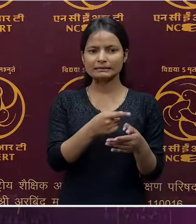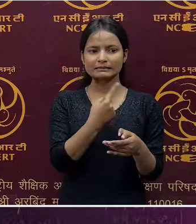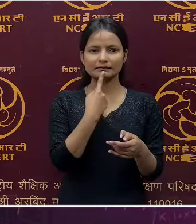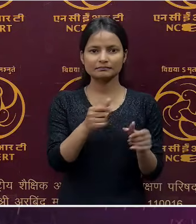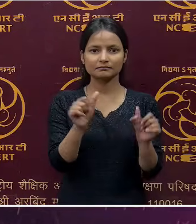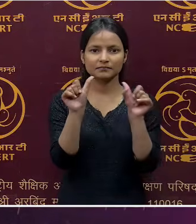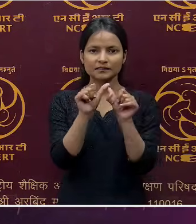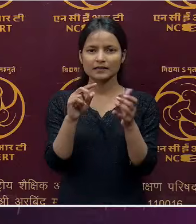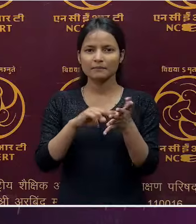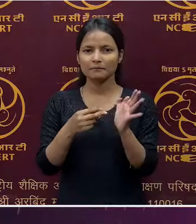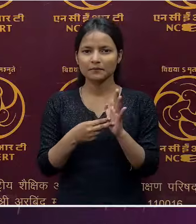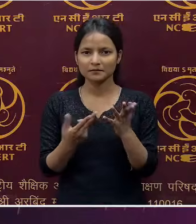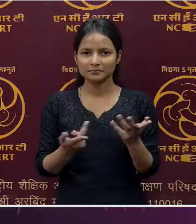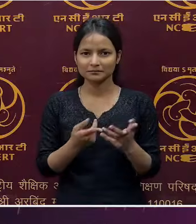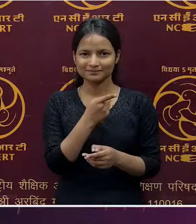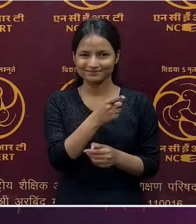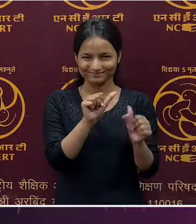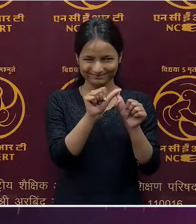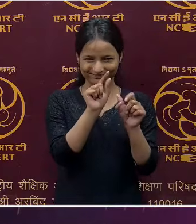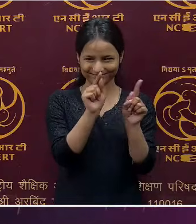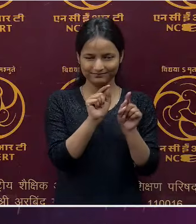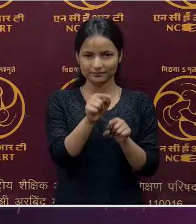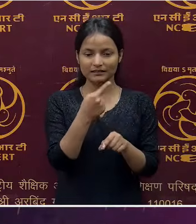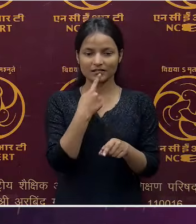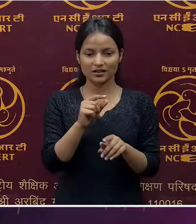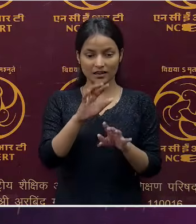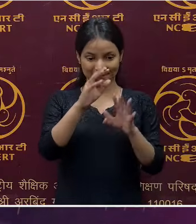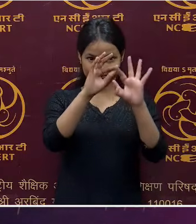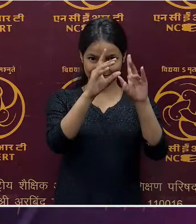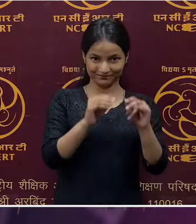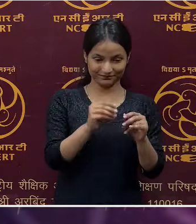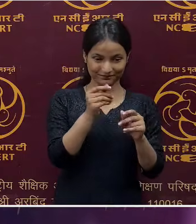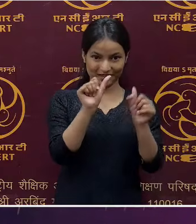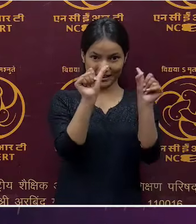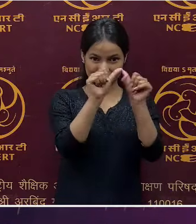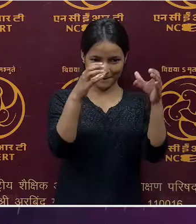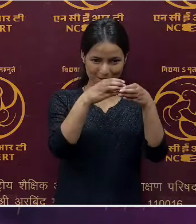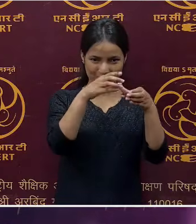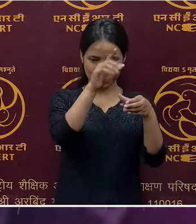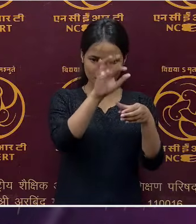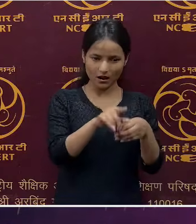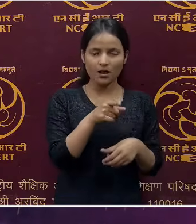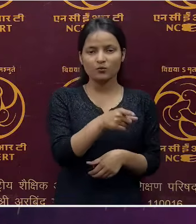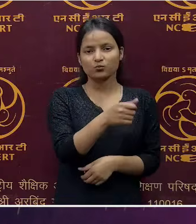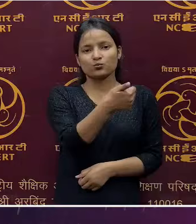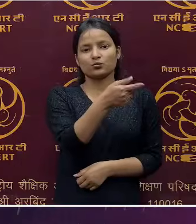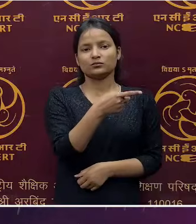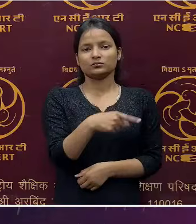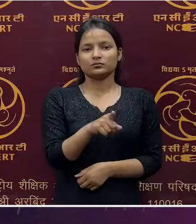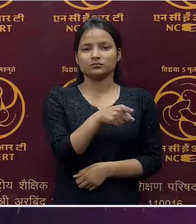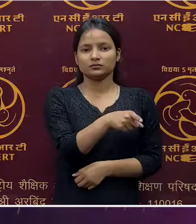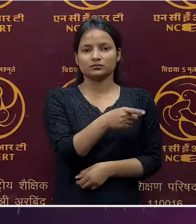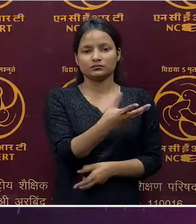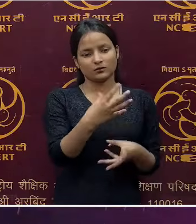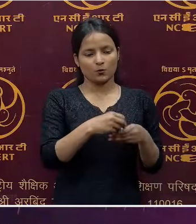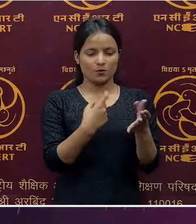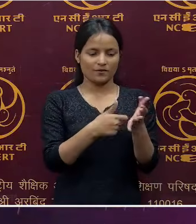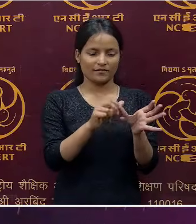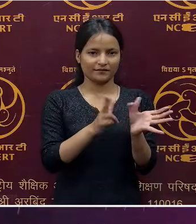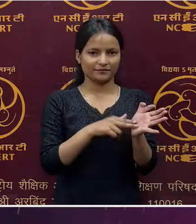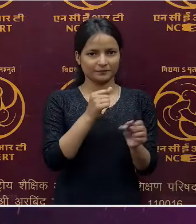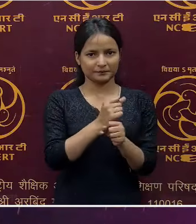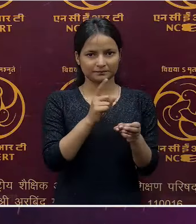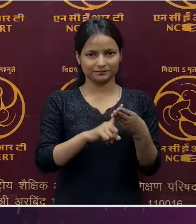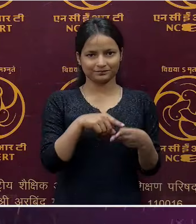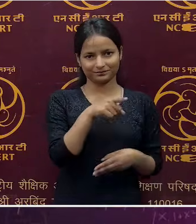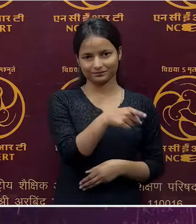says input of the function. So yes, it's a correct option. Choose option A and submit it, and we are moving to the next option.